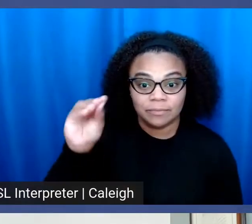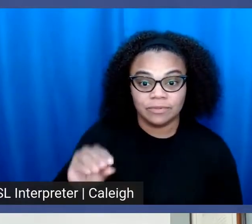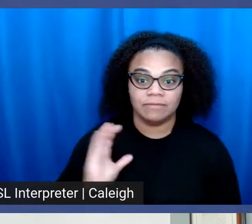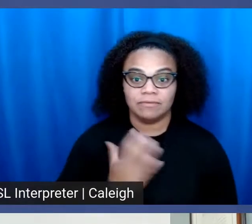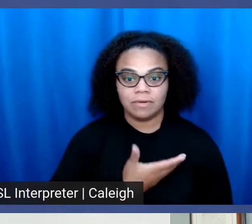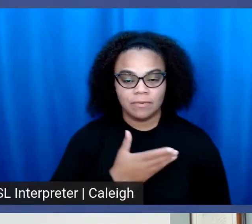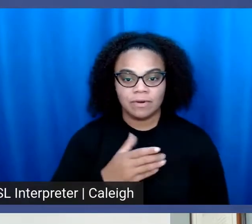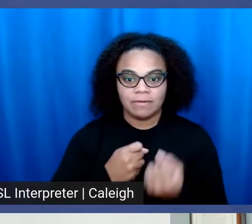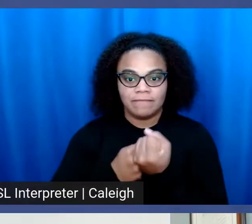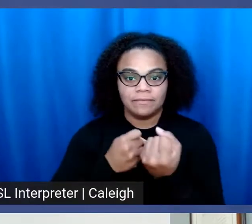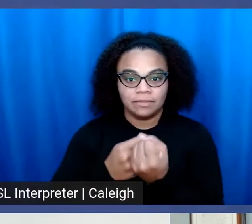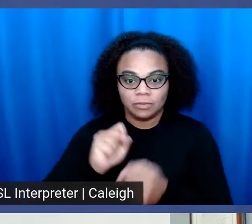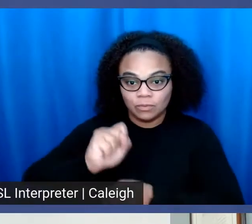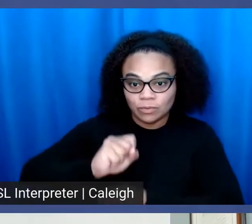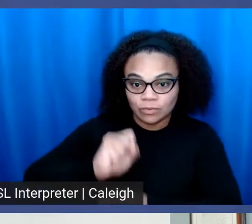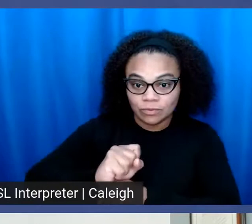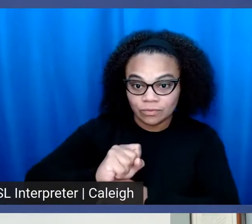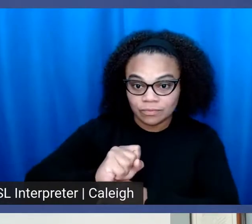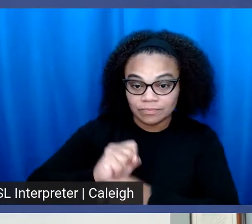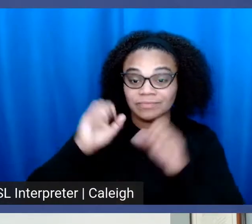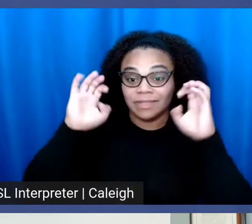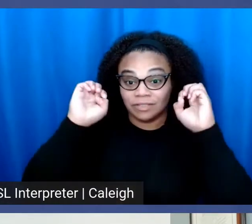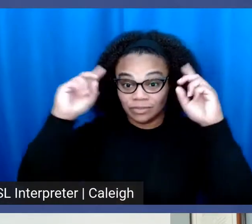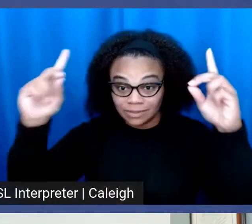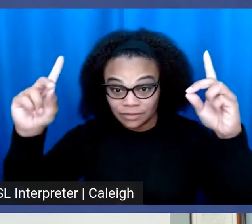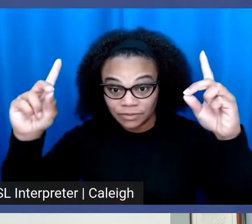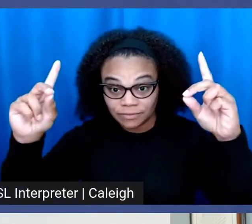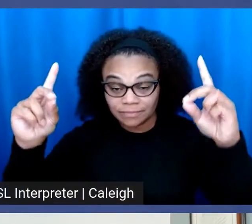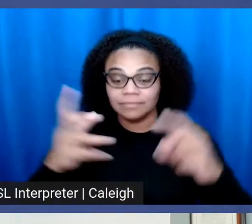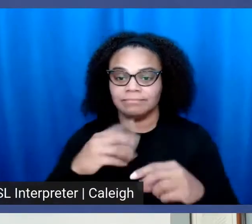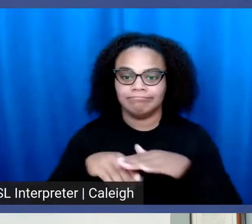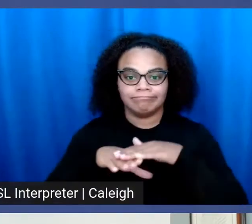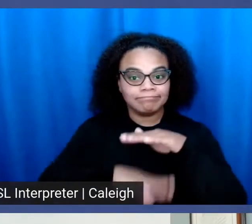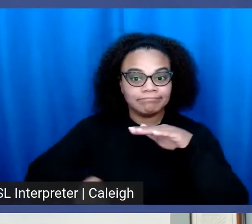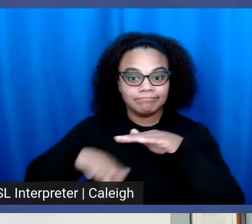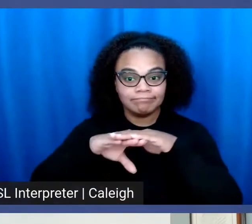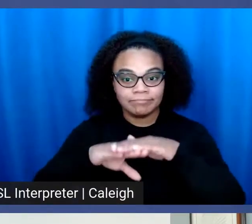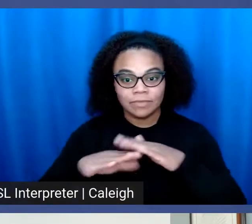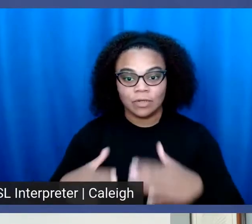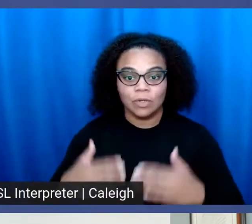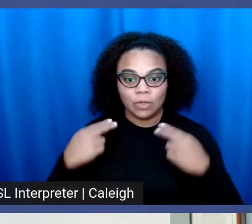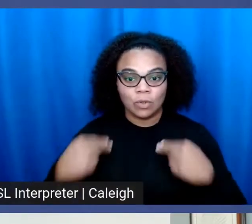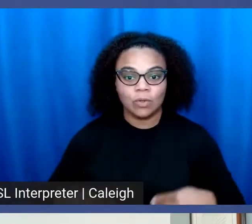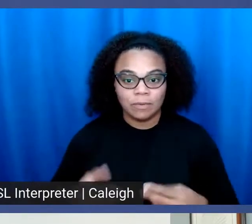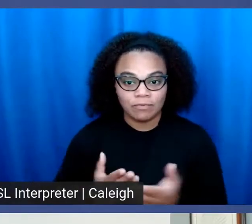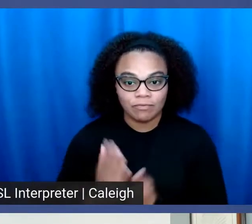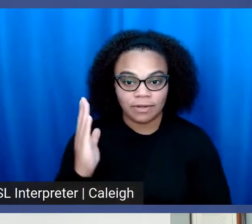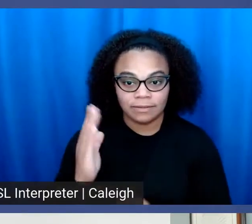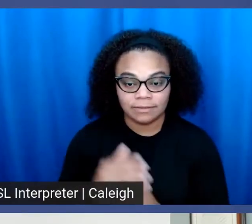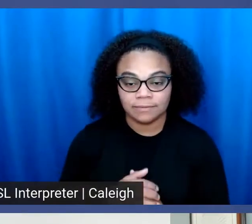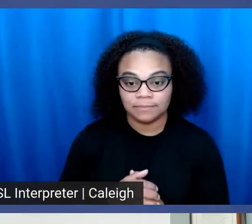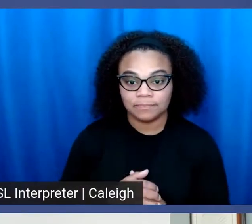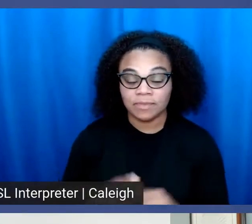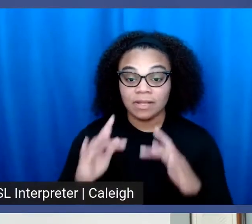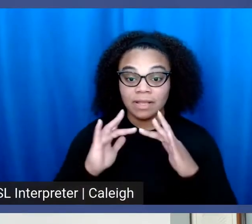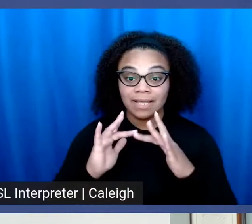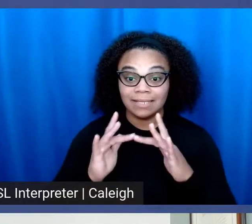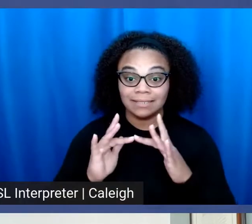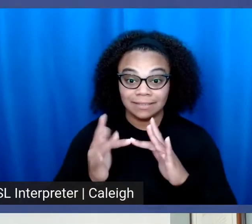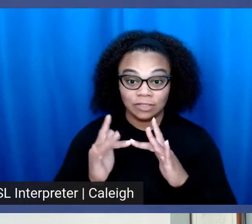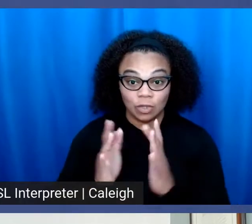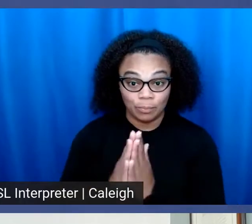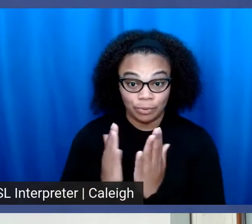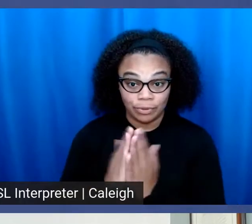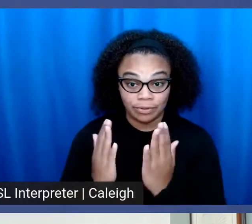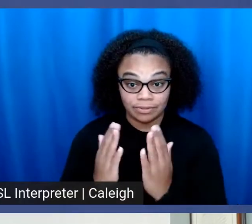work, education, and our fundamental human rights. Digital books and Google have